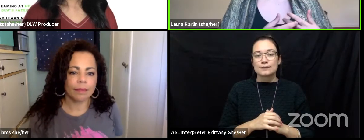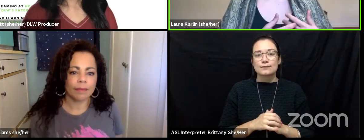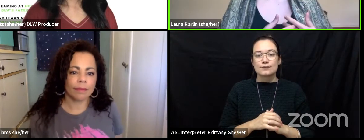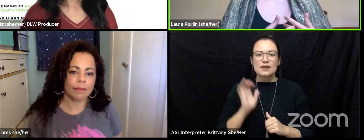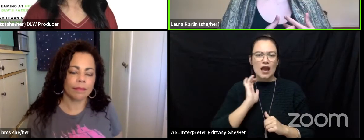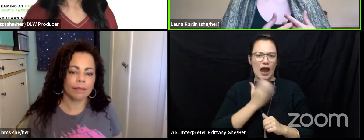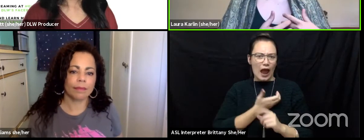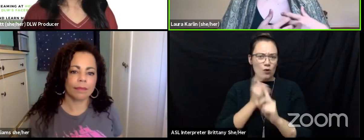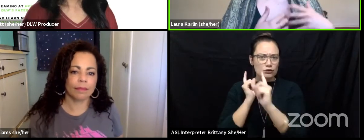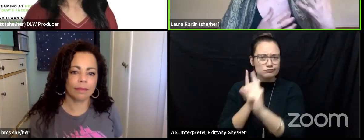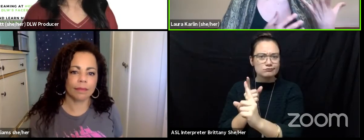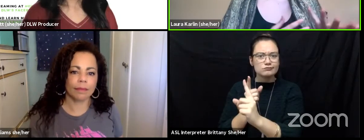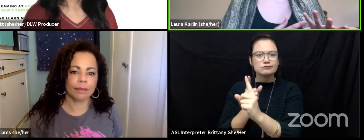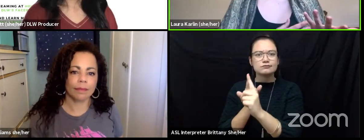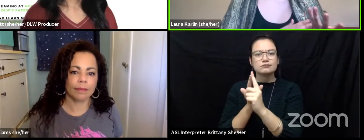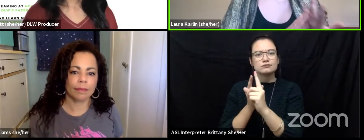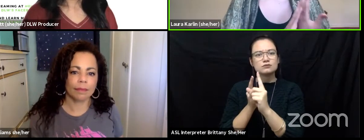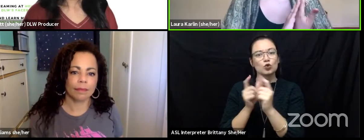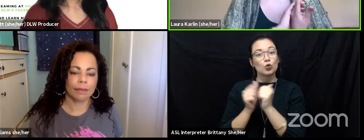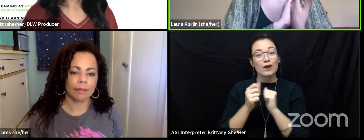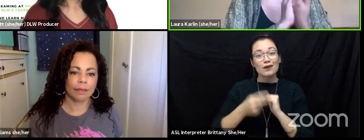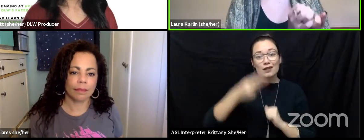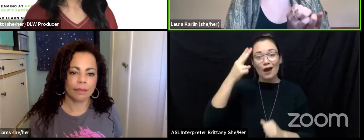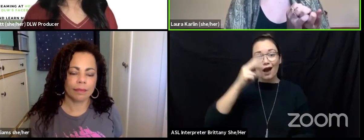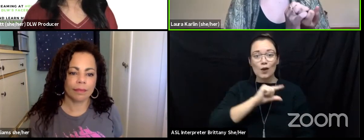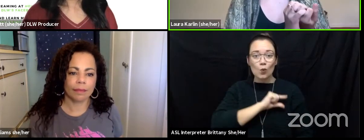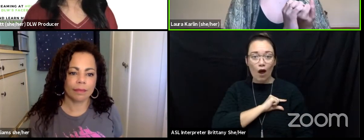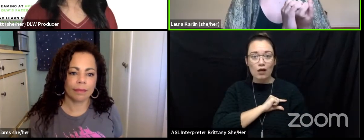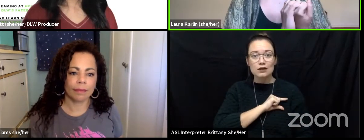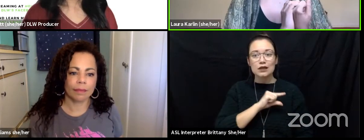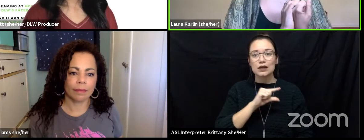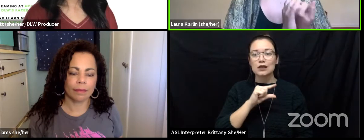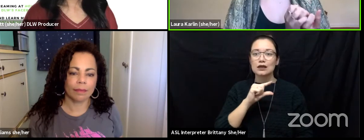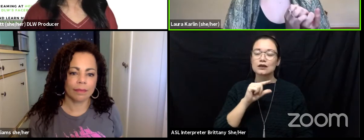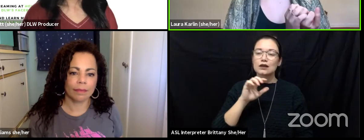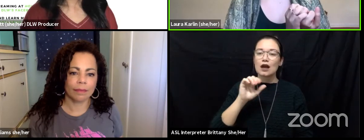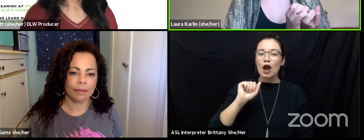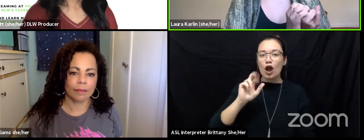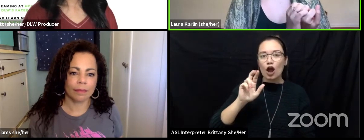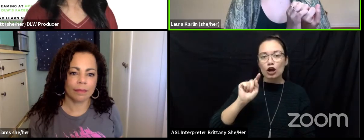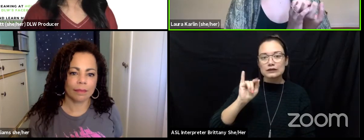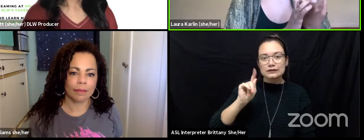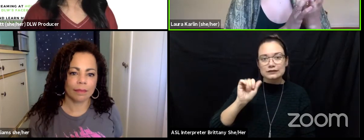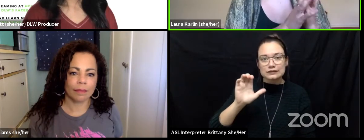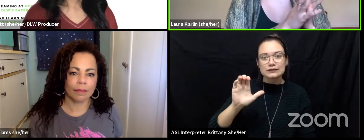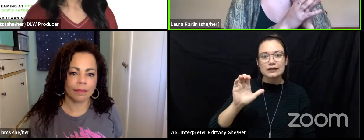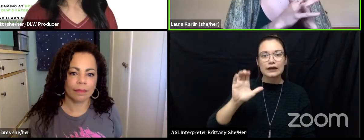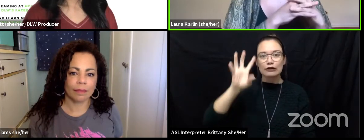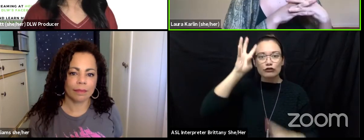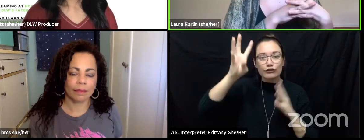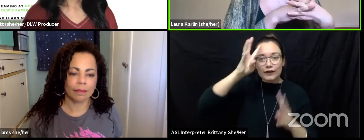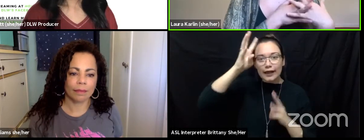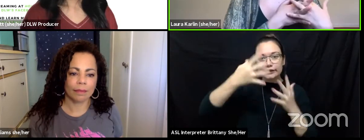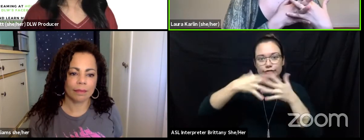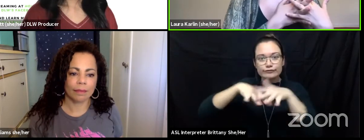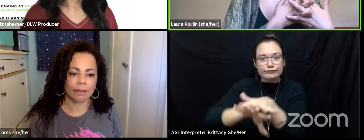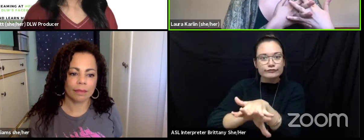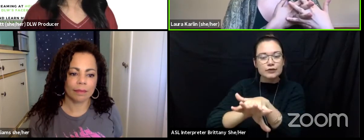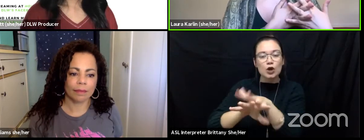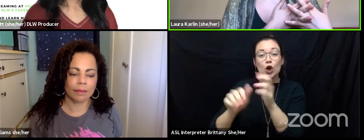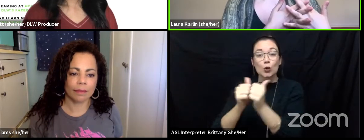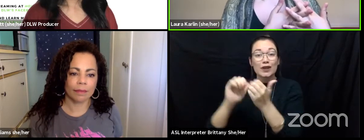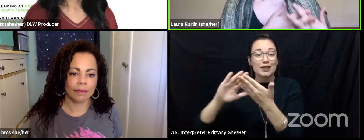mission, is along with high quality artistic creation, woven into that is